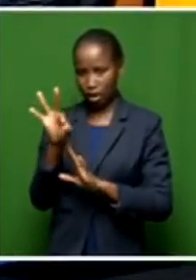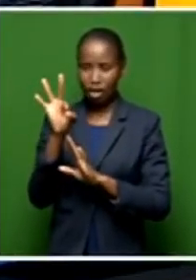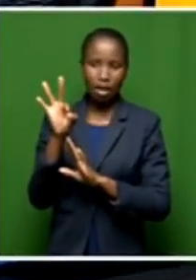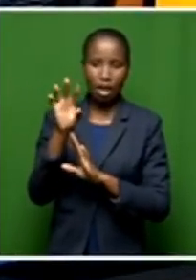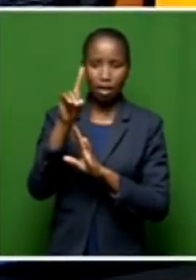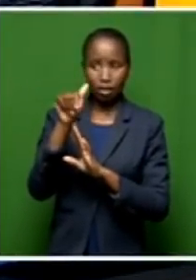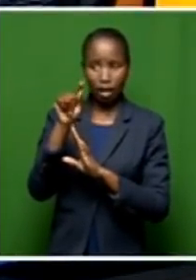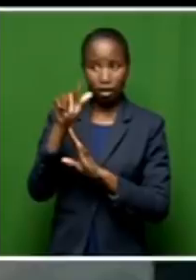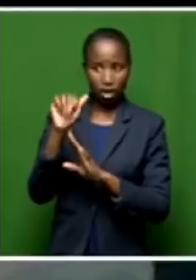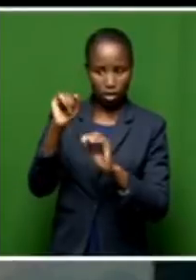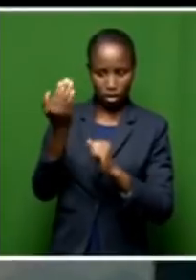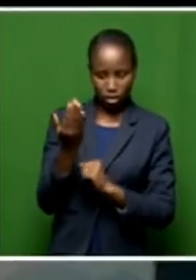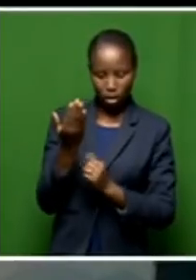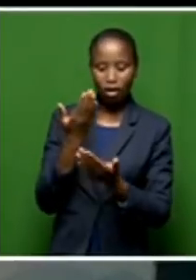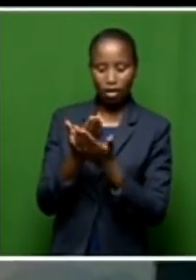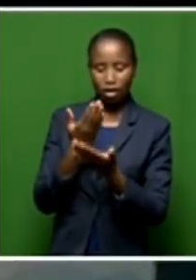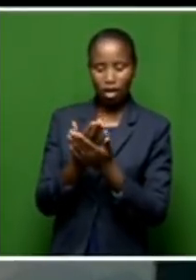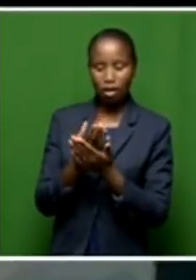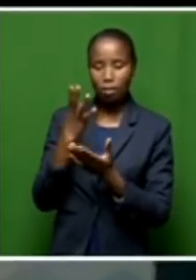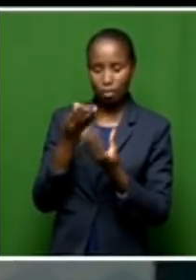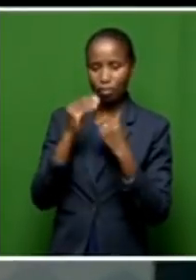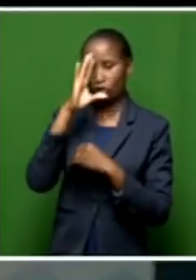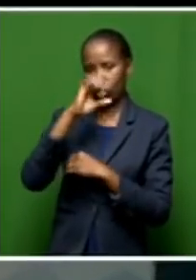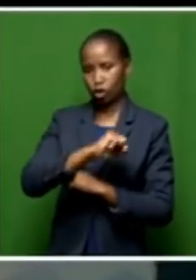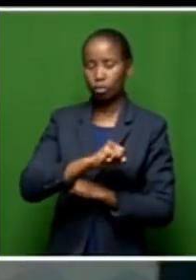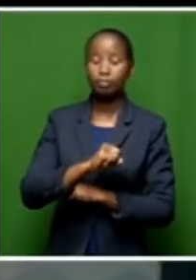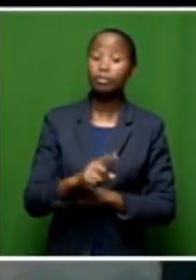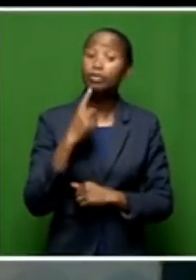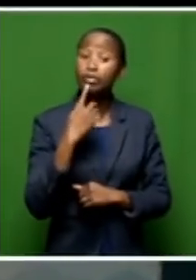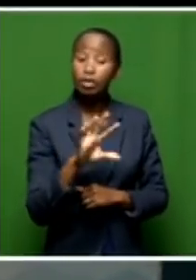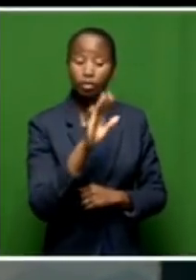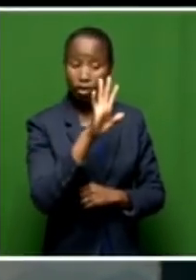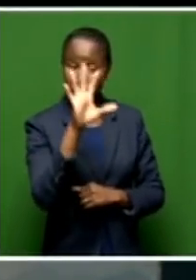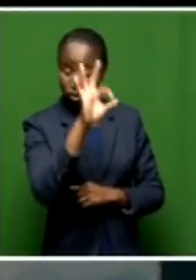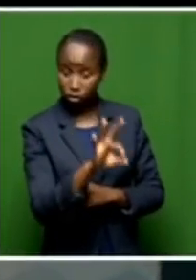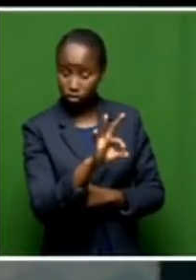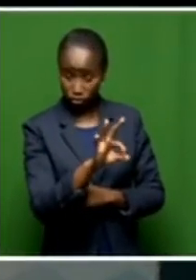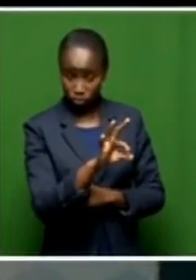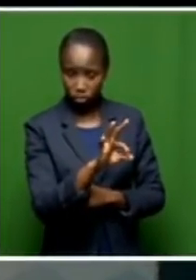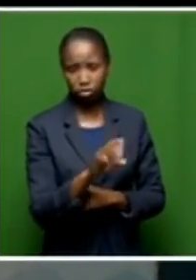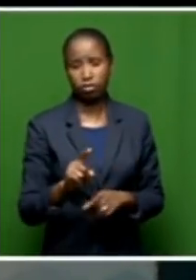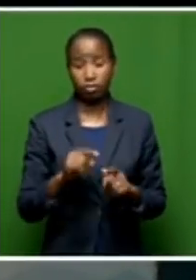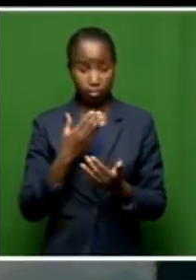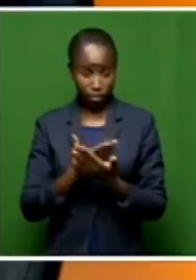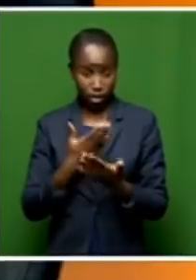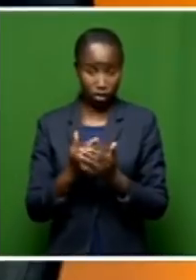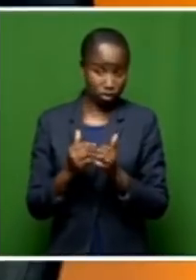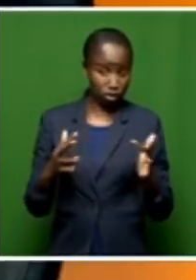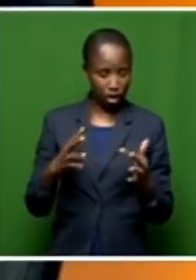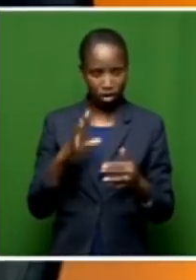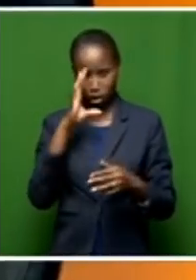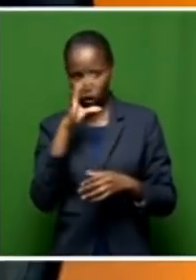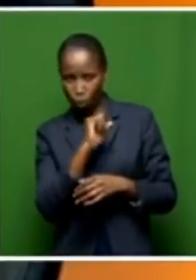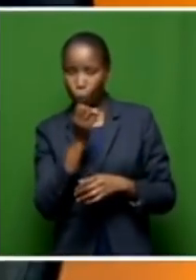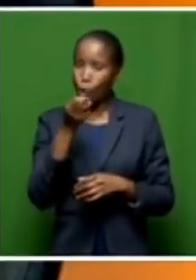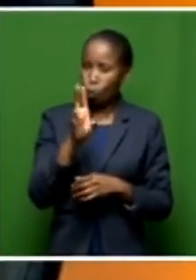I said, 5% in. How can you start making a little prediction, or do you say, no, we're scientists, we're going to wait for that 10%? At